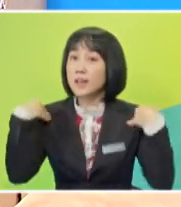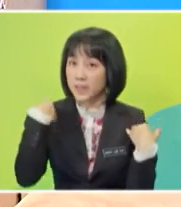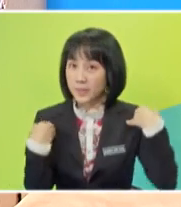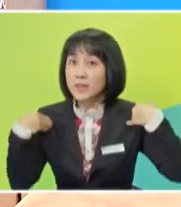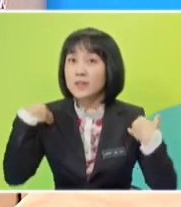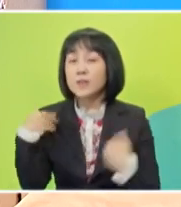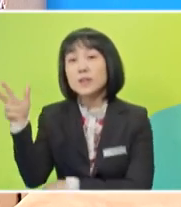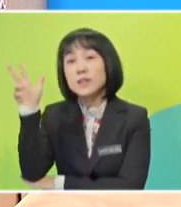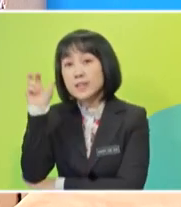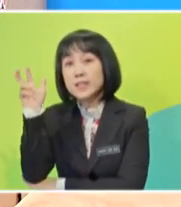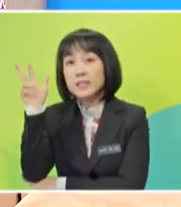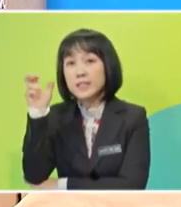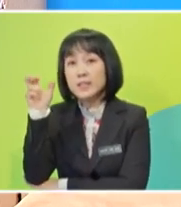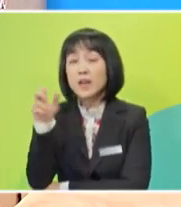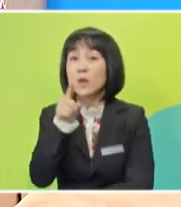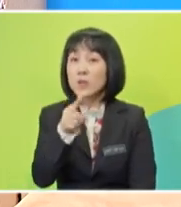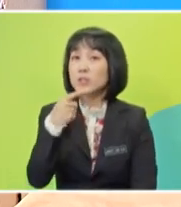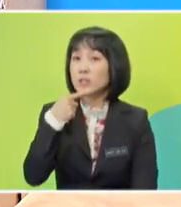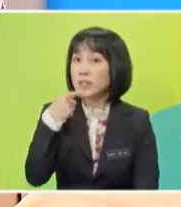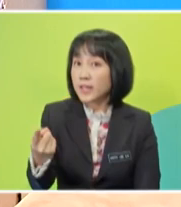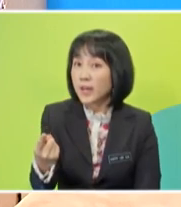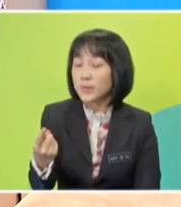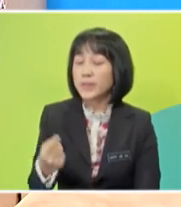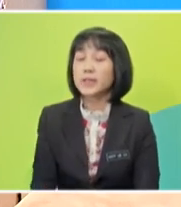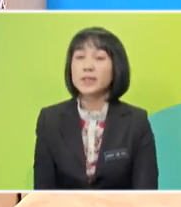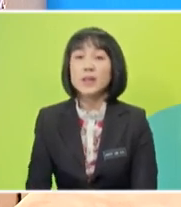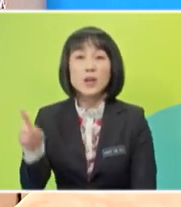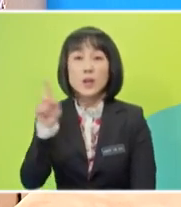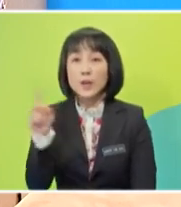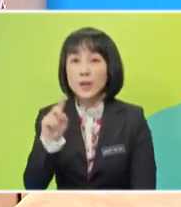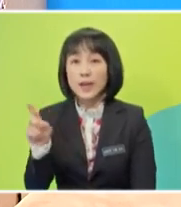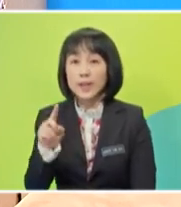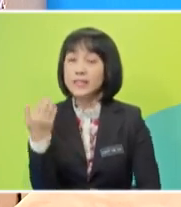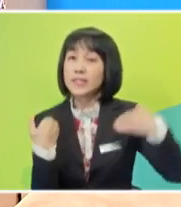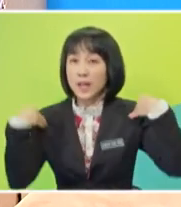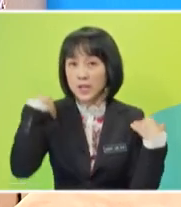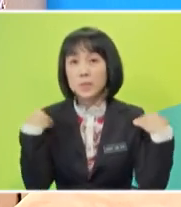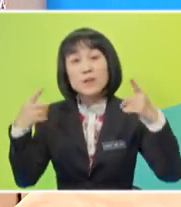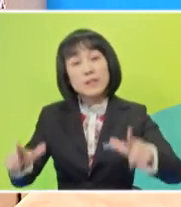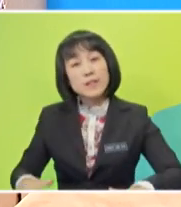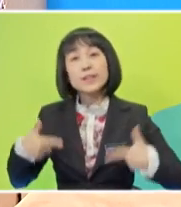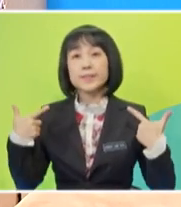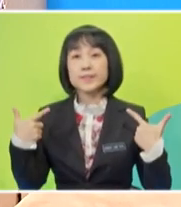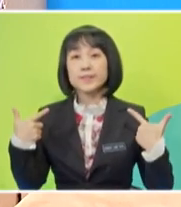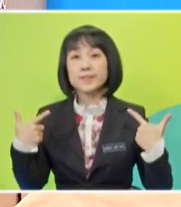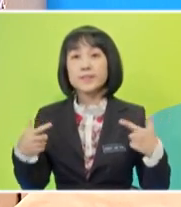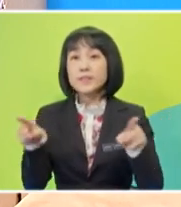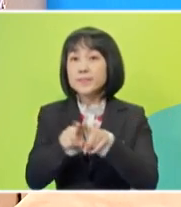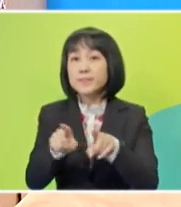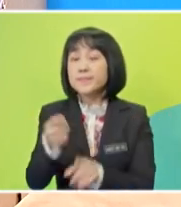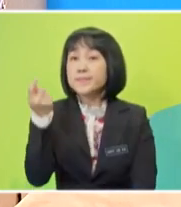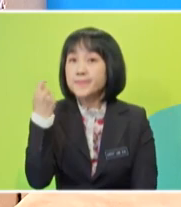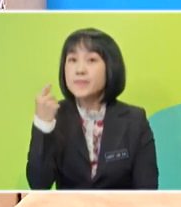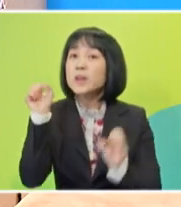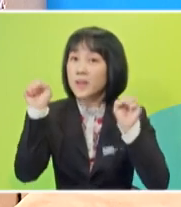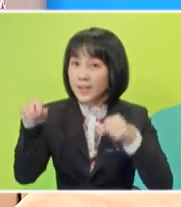listen, I want you to tell me, based on the hints, where do they live? So just like just now, you can raise